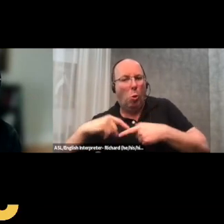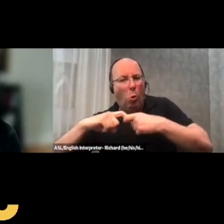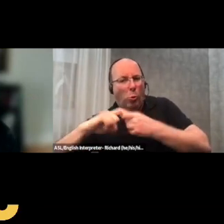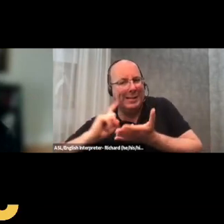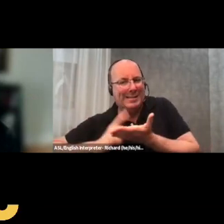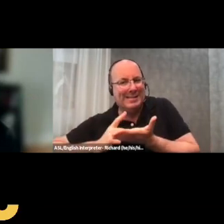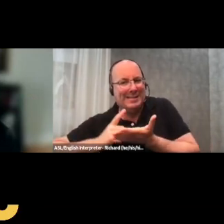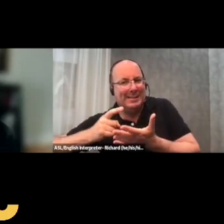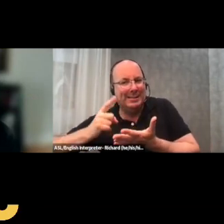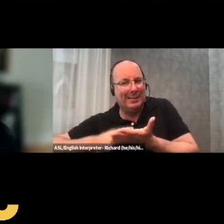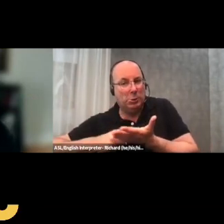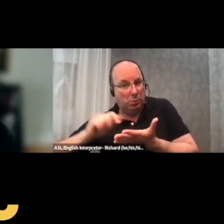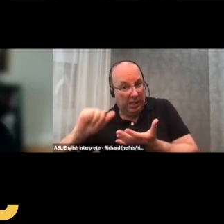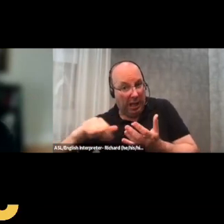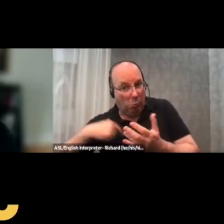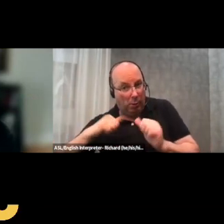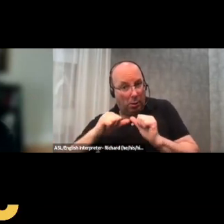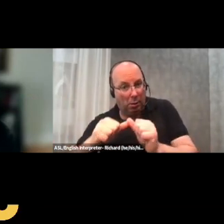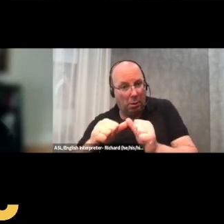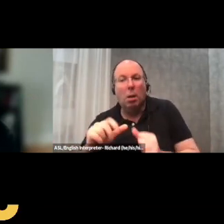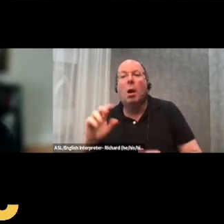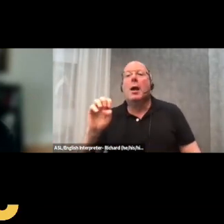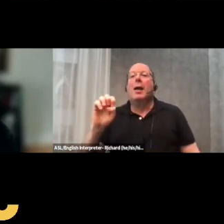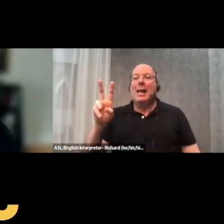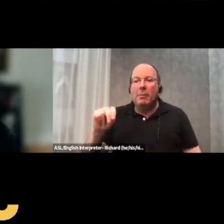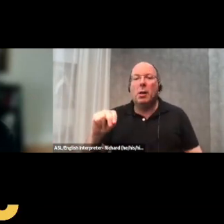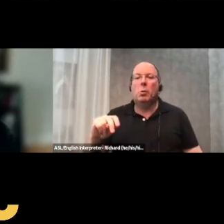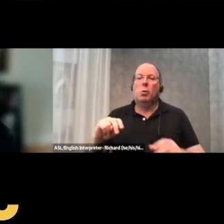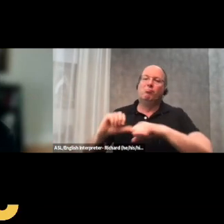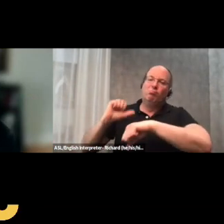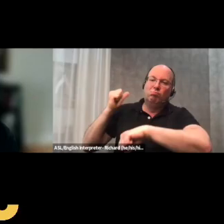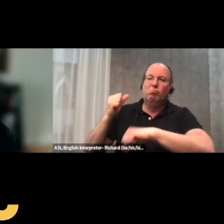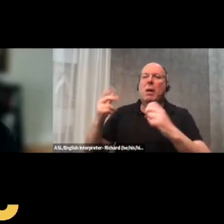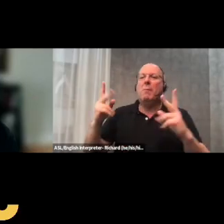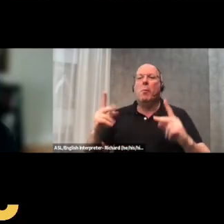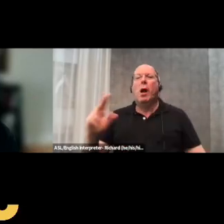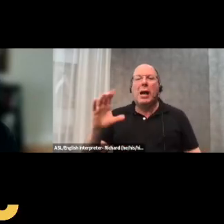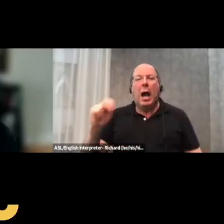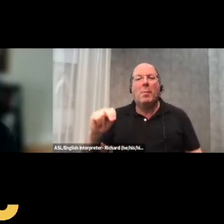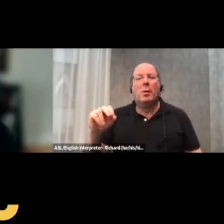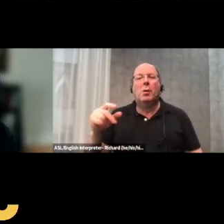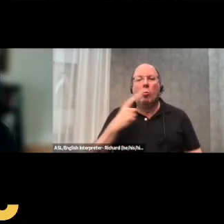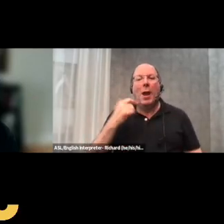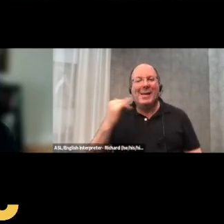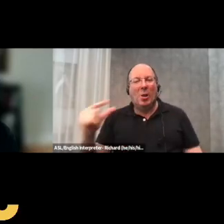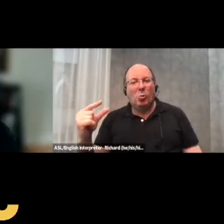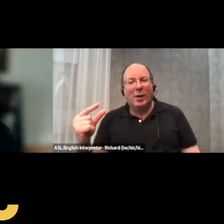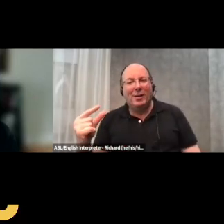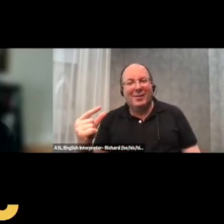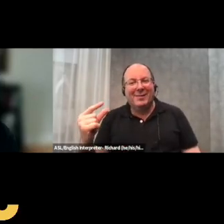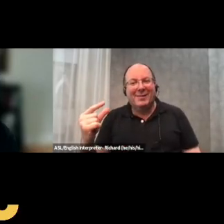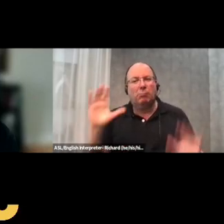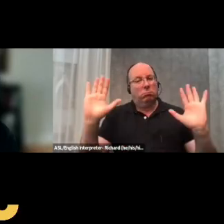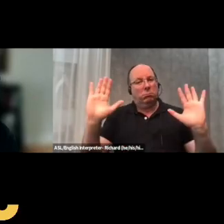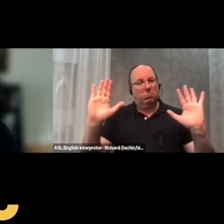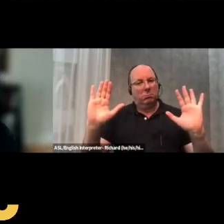going. So even when you're using a system that a lot of people are aware of, like red, yellow, green, you